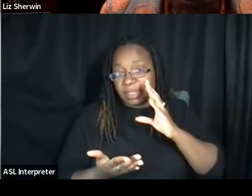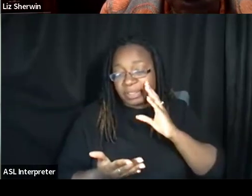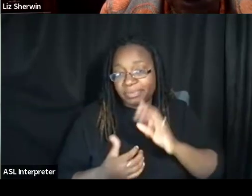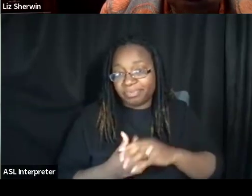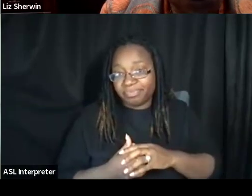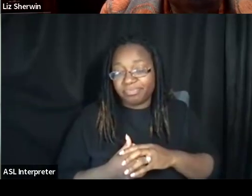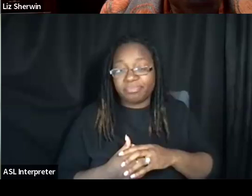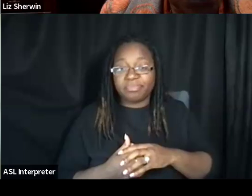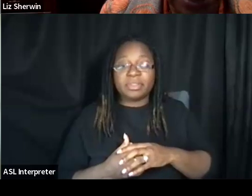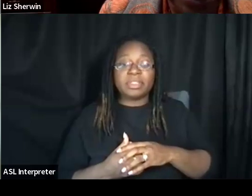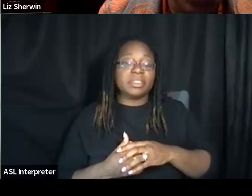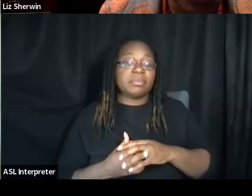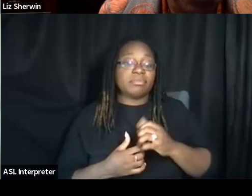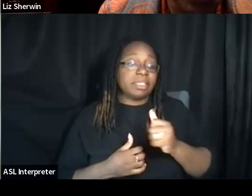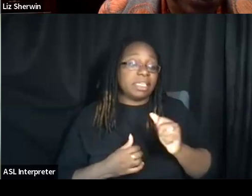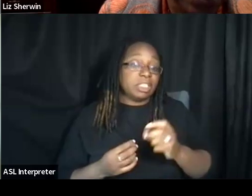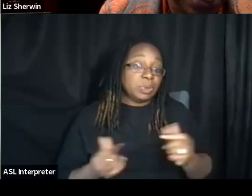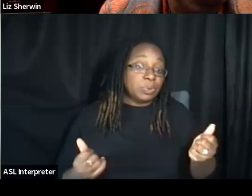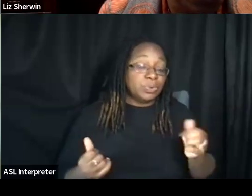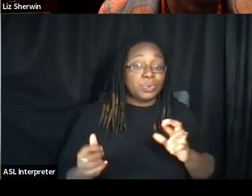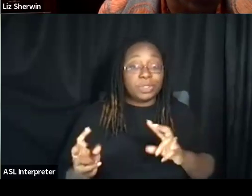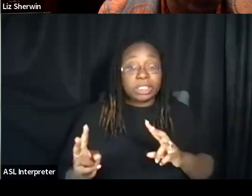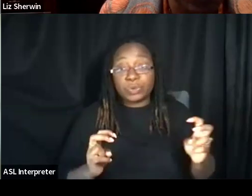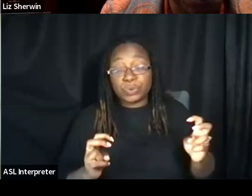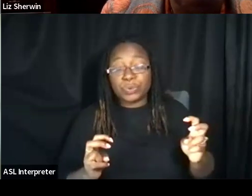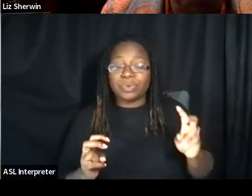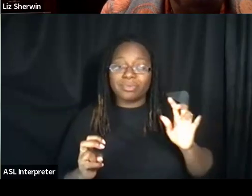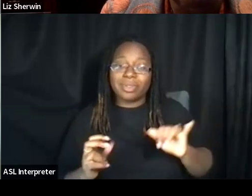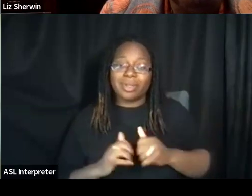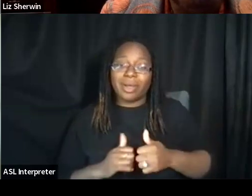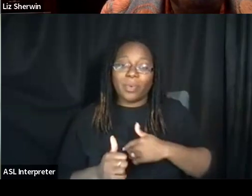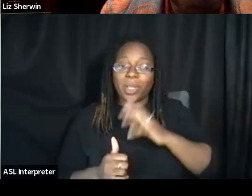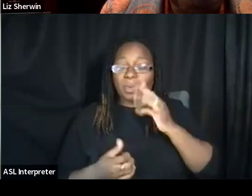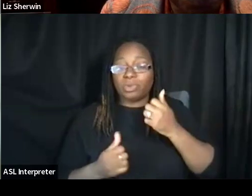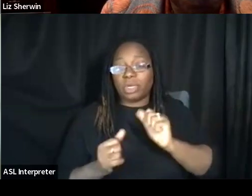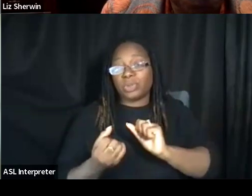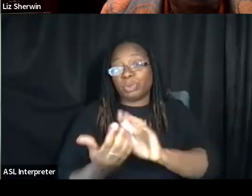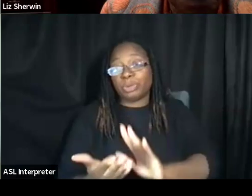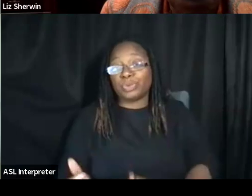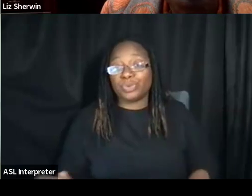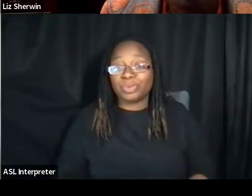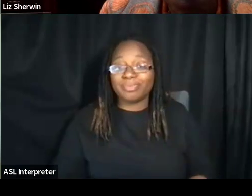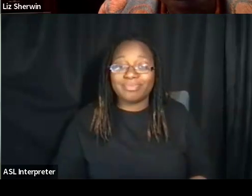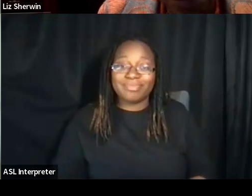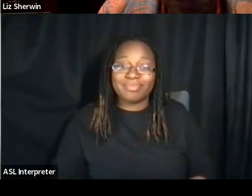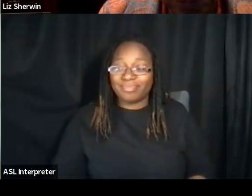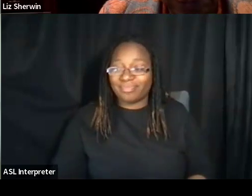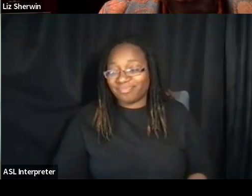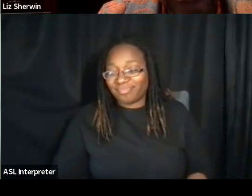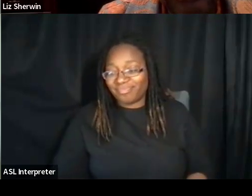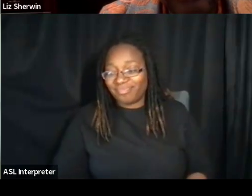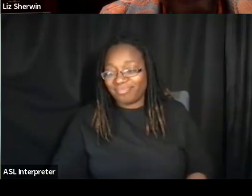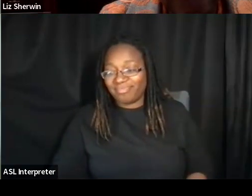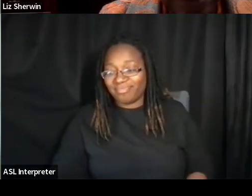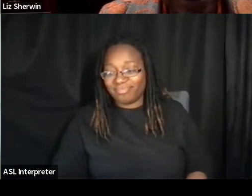if there are solutions or issues, then that is the way we resolve them. Oh, I love that.